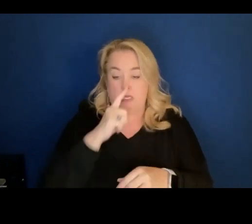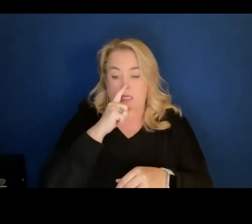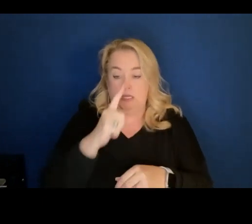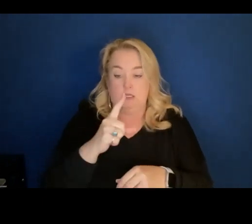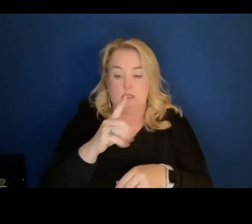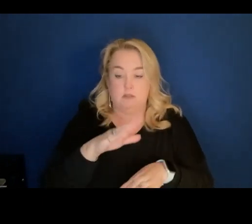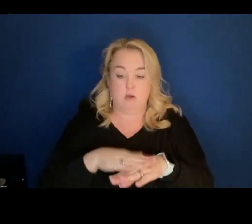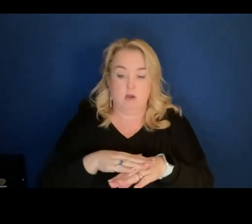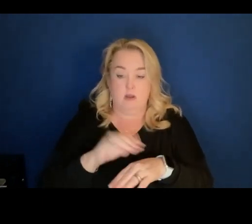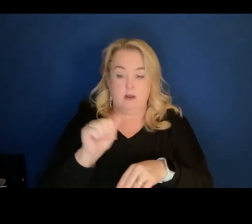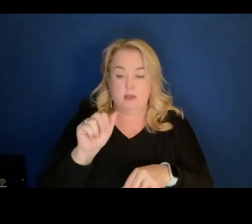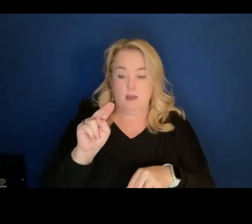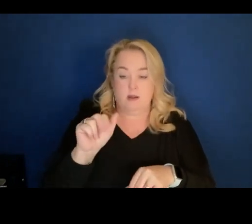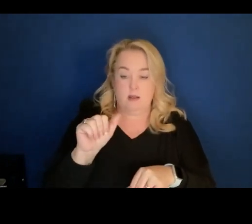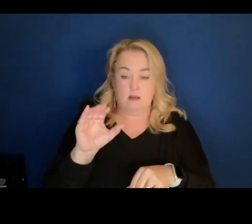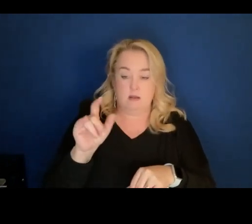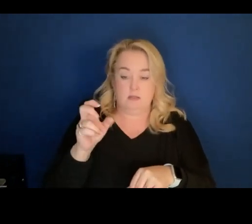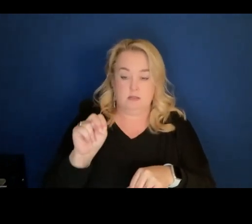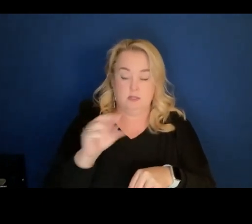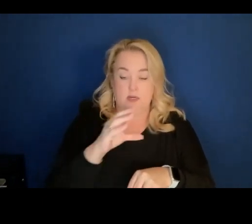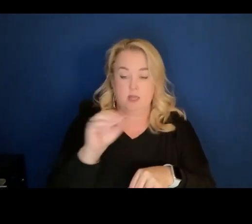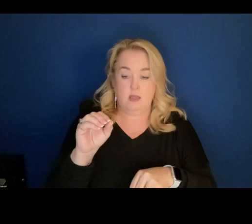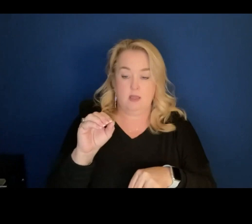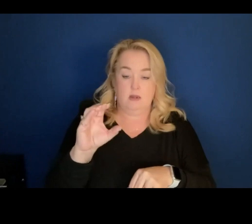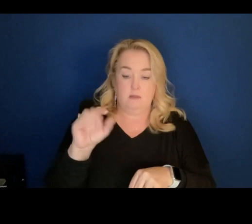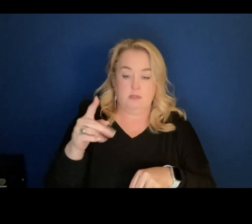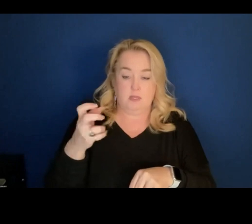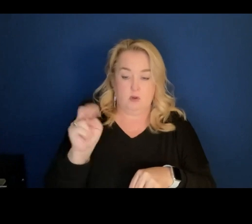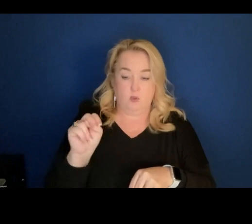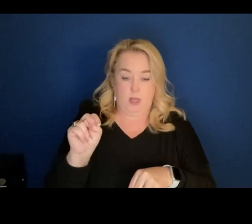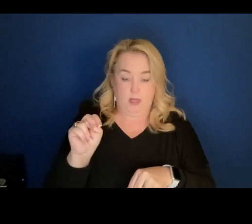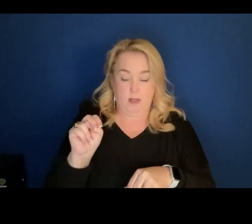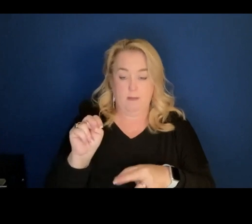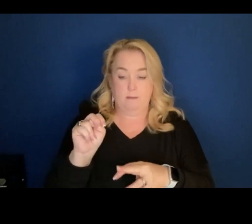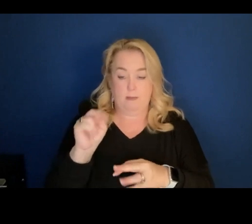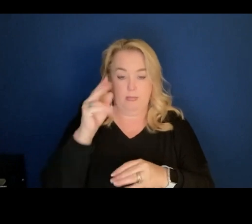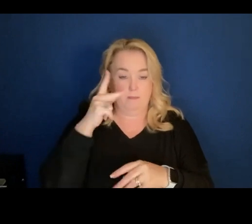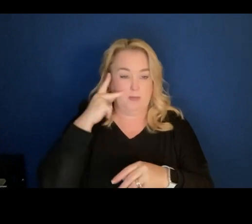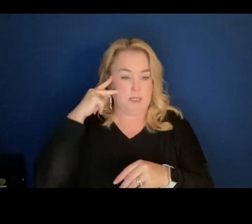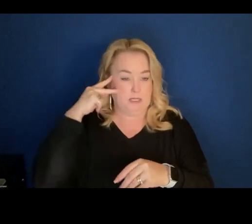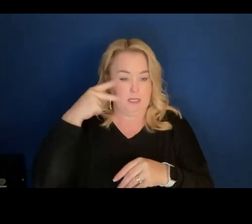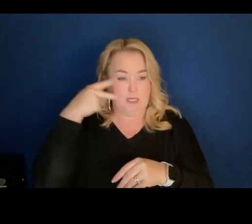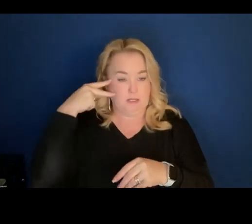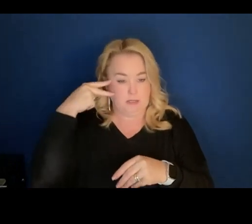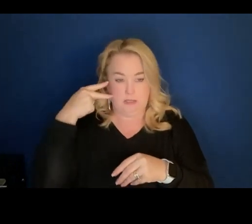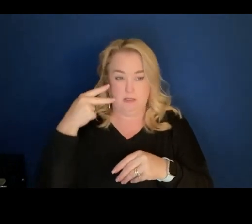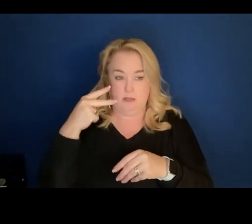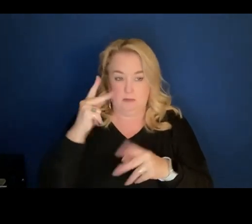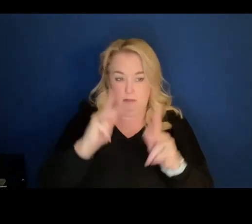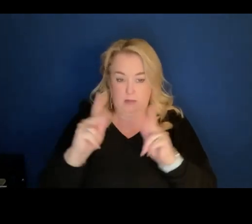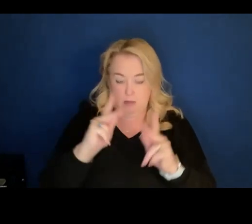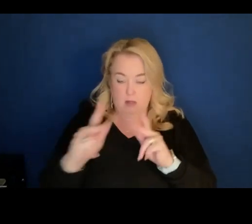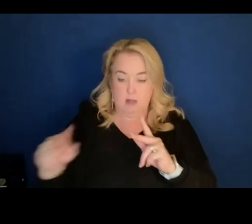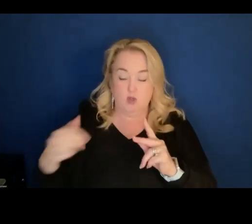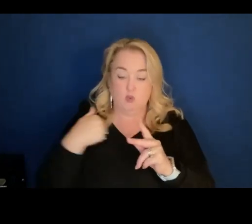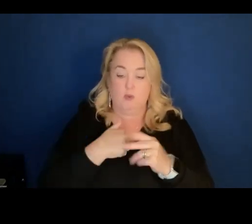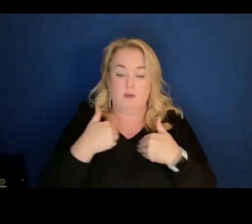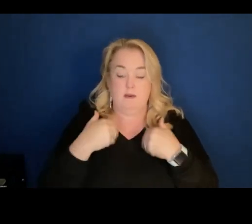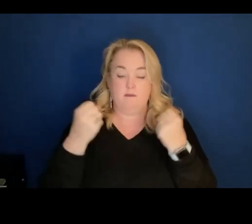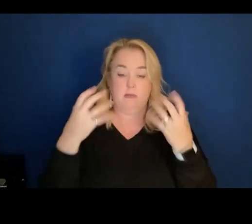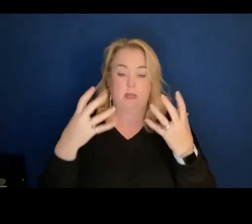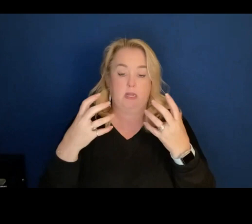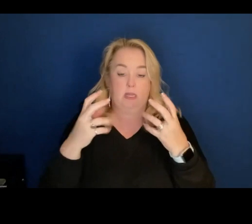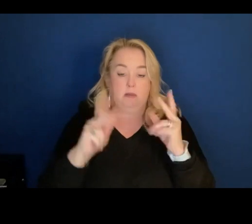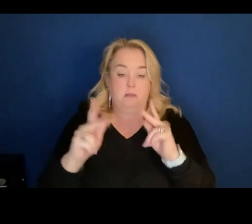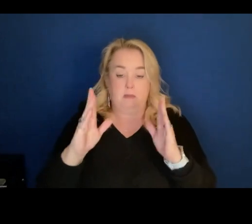the Anacostan and Piscataway peoples. We have an exciting lineup of panelists for you today, but before